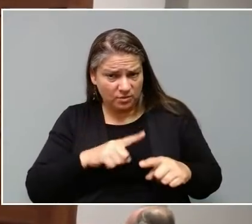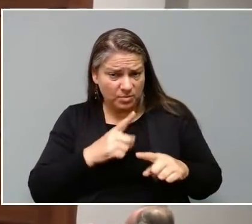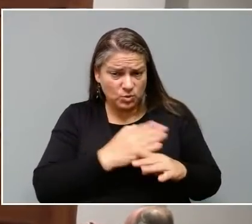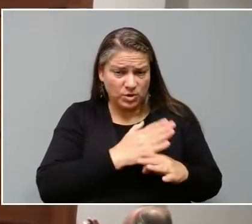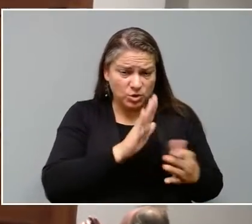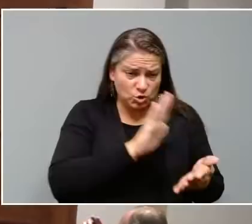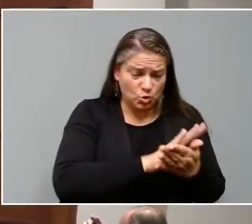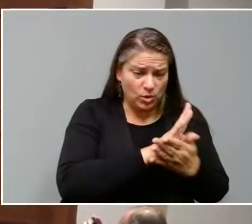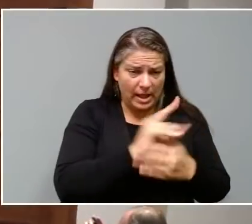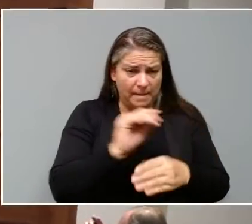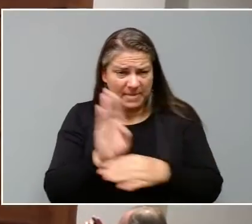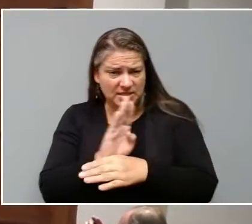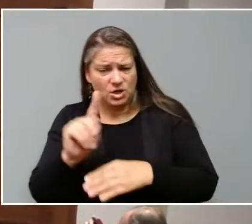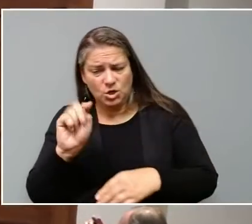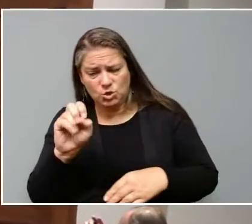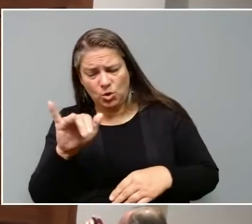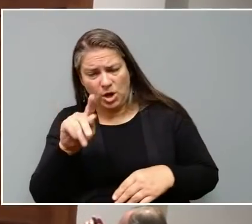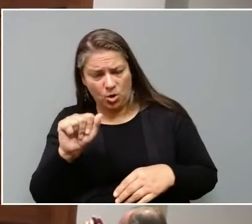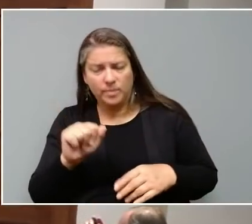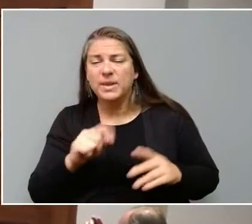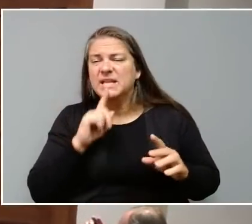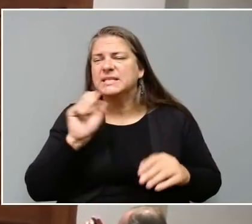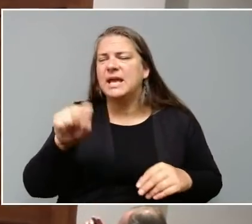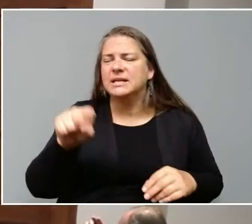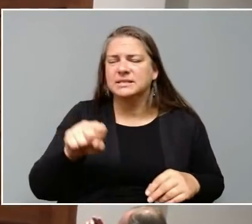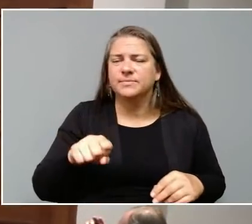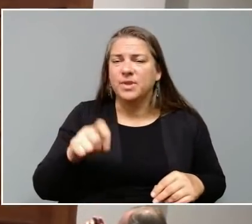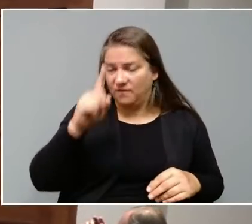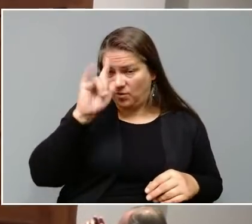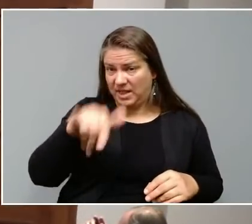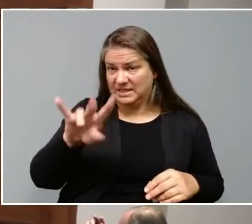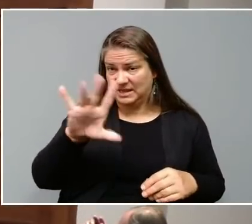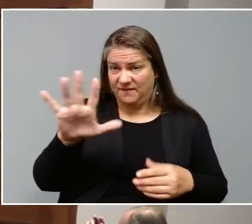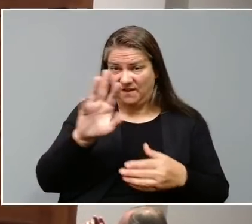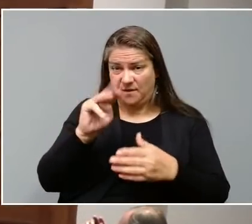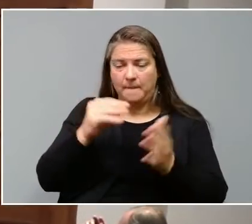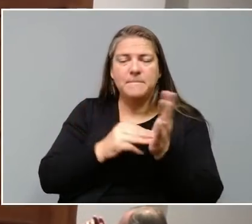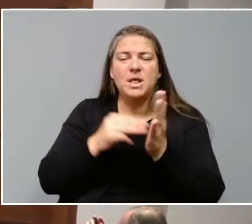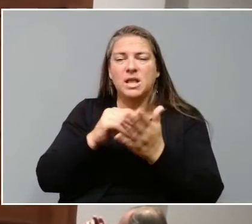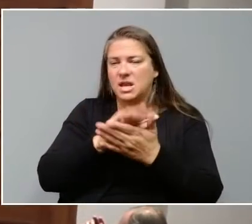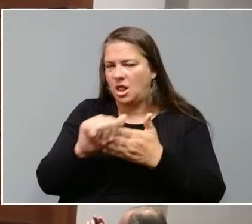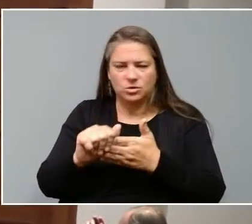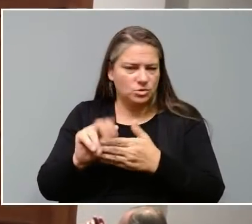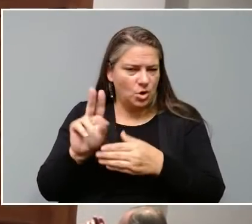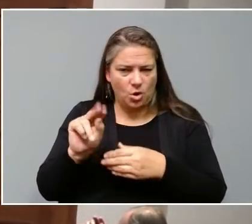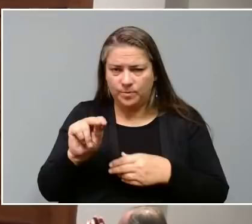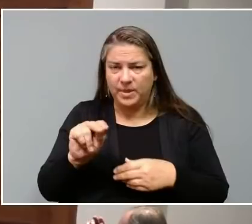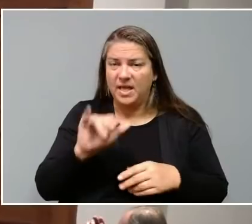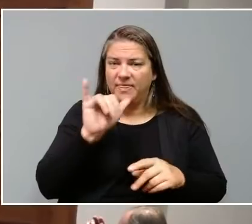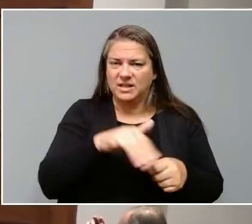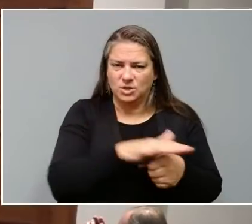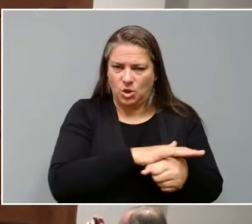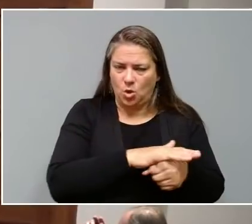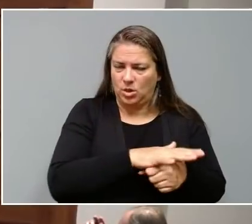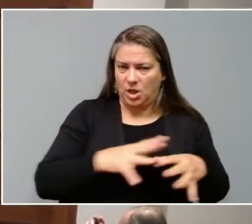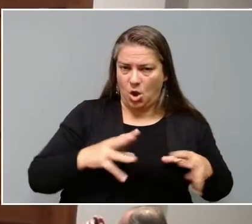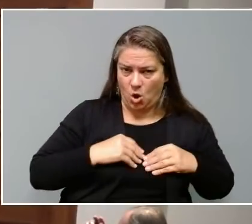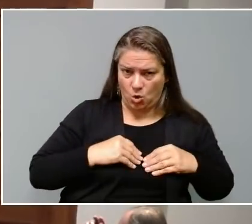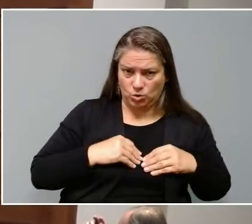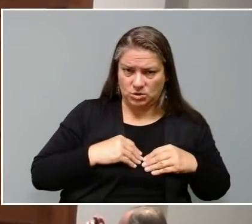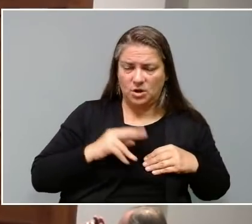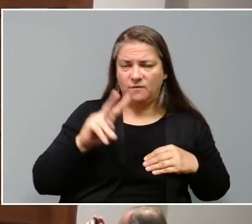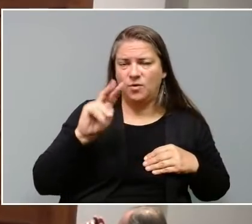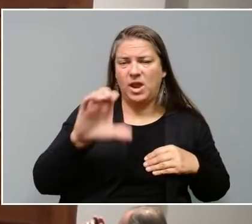like Toyota has some? Right. So for that $75 million, no. Those are locally owned vocational